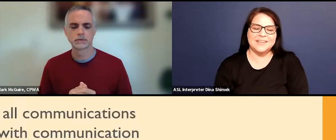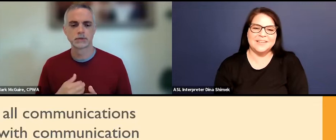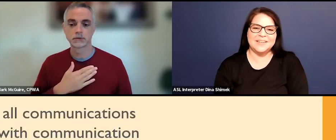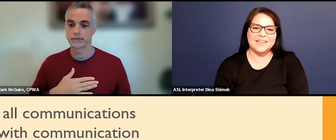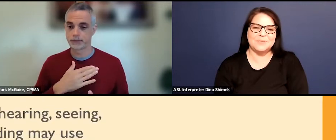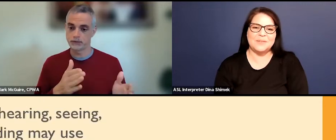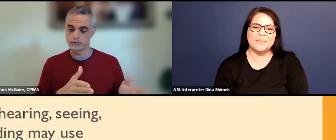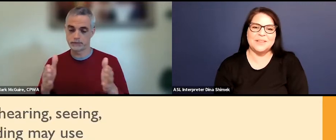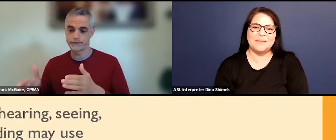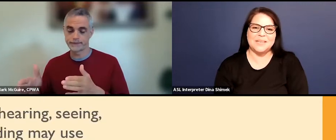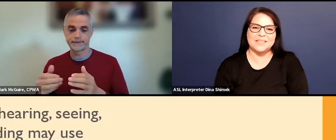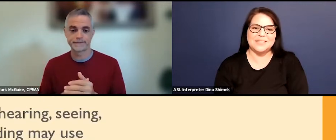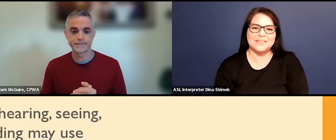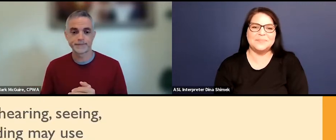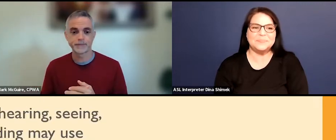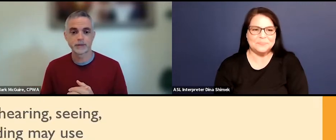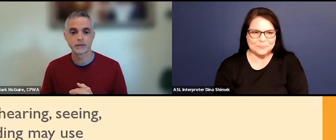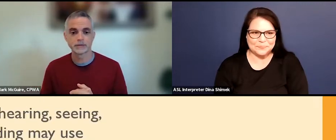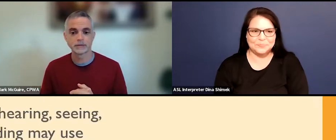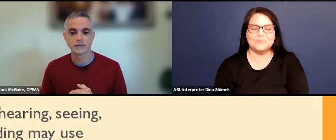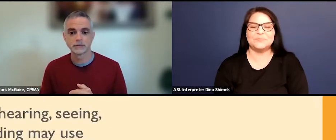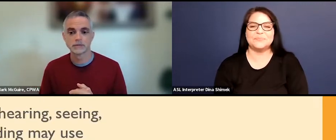and explain what that means.